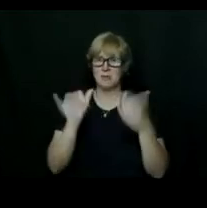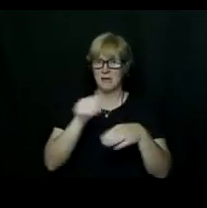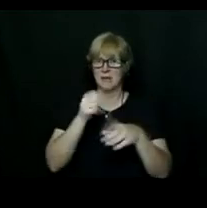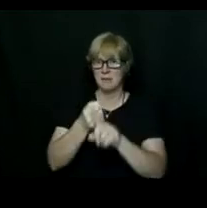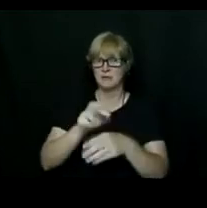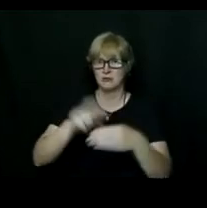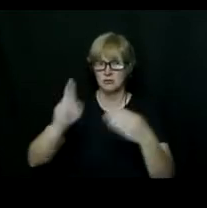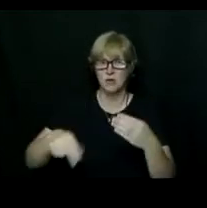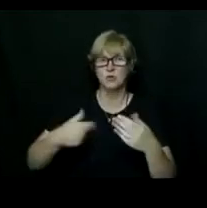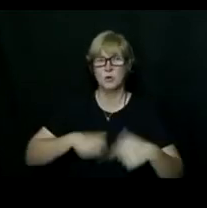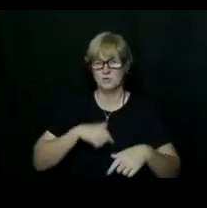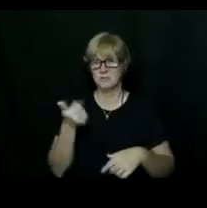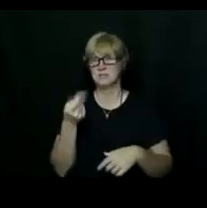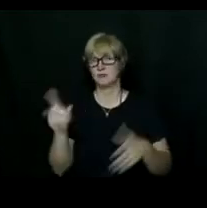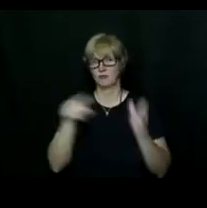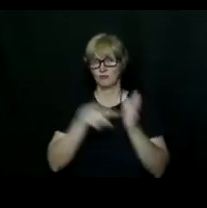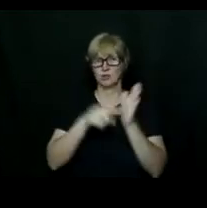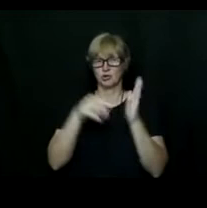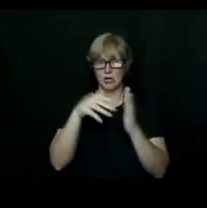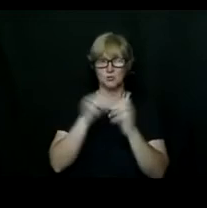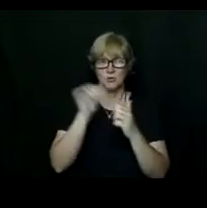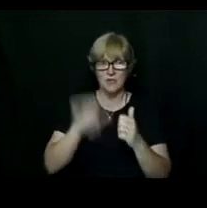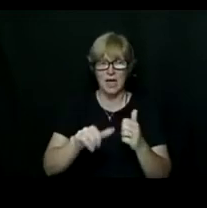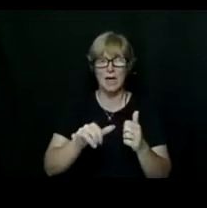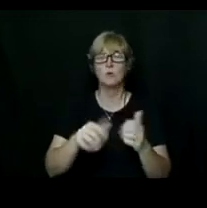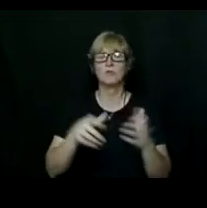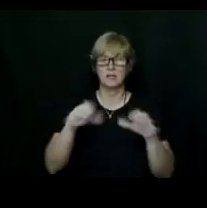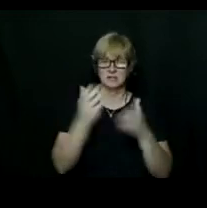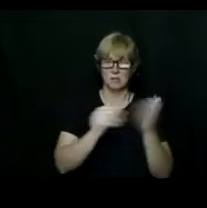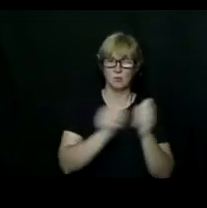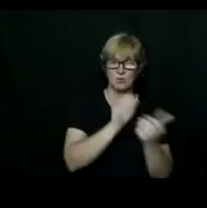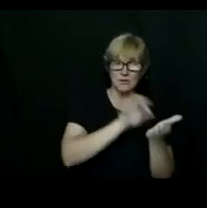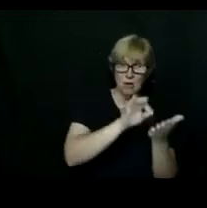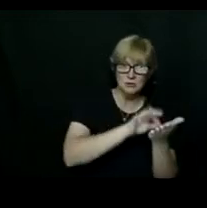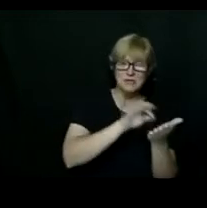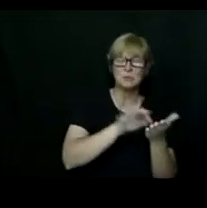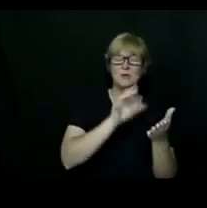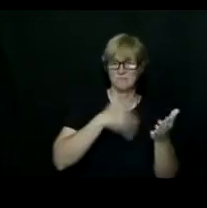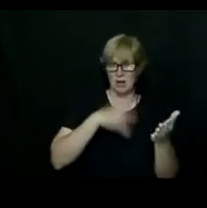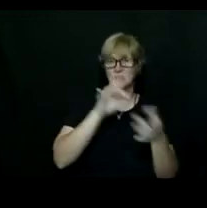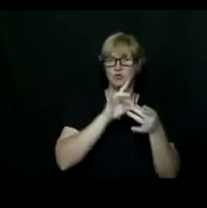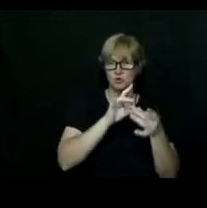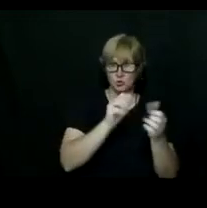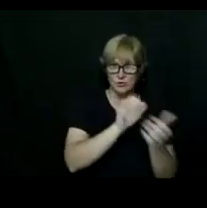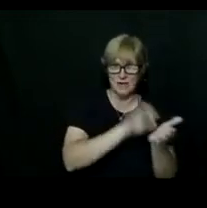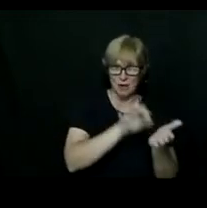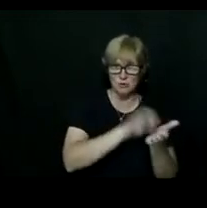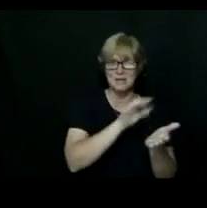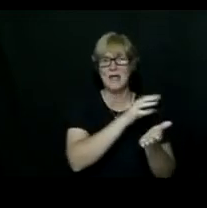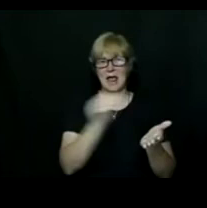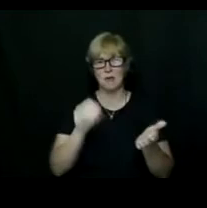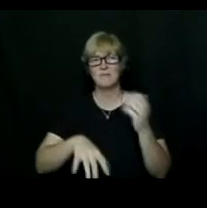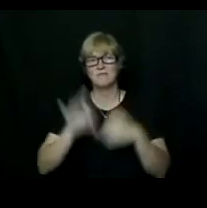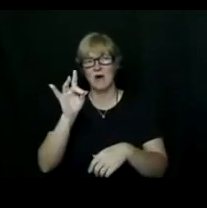and specifically we found associations with counting, but we've also found associations of fine motor skills with